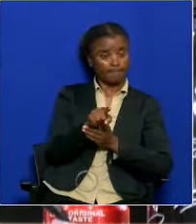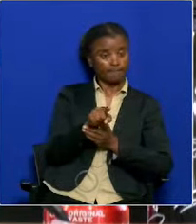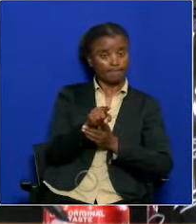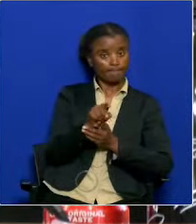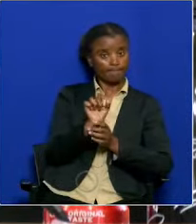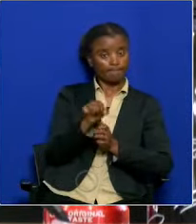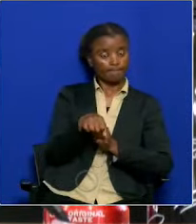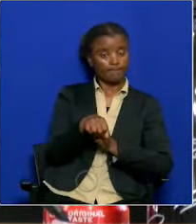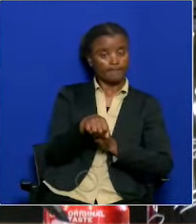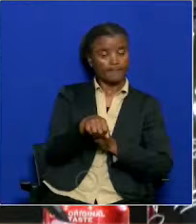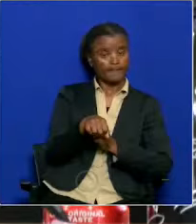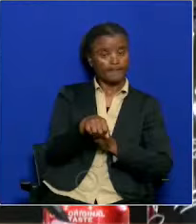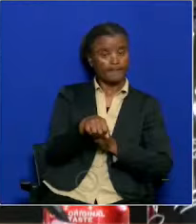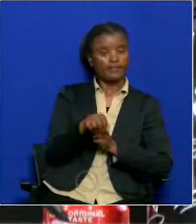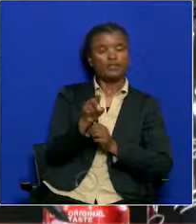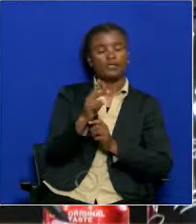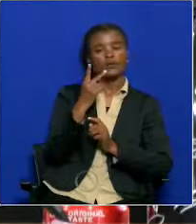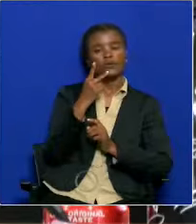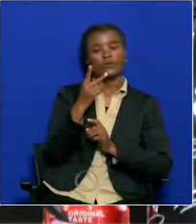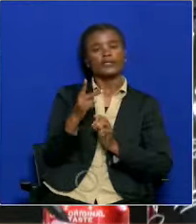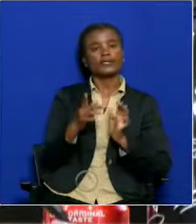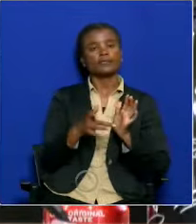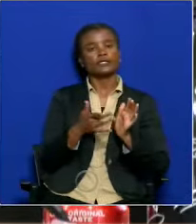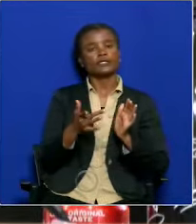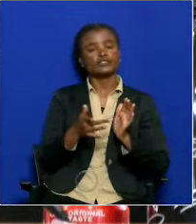look at page 40,